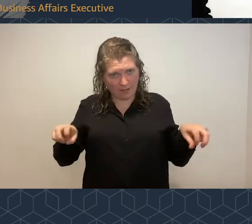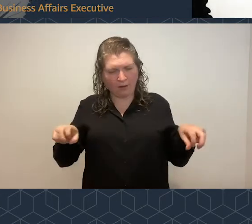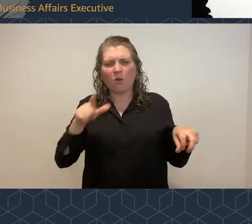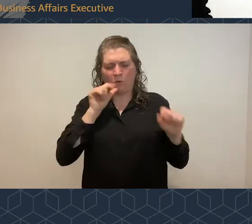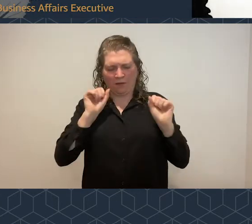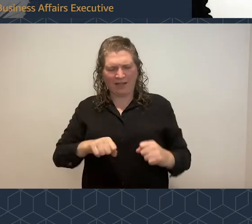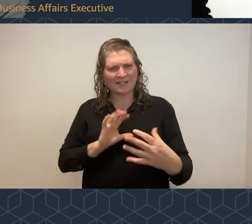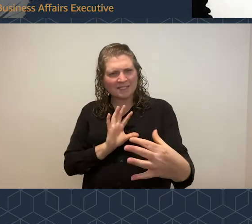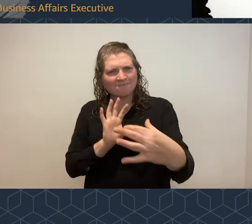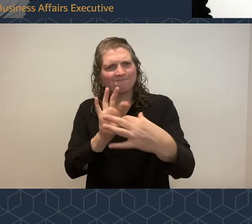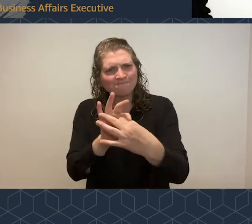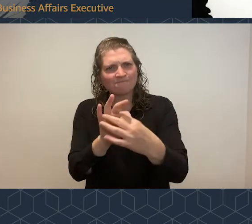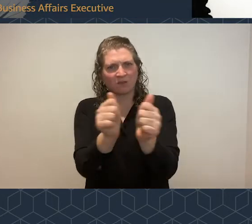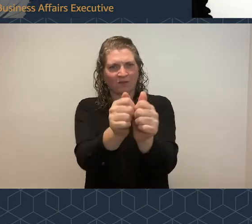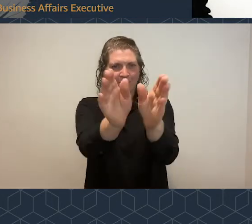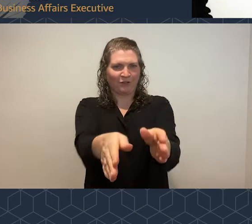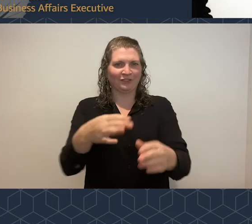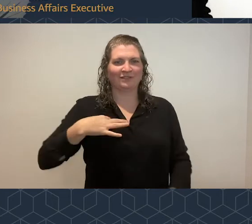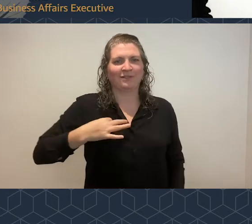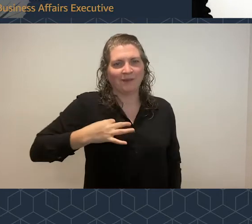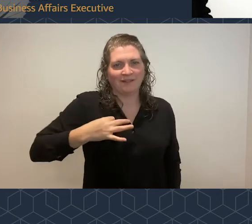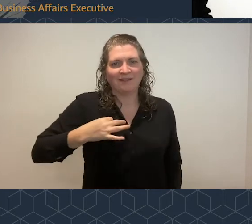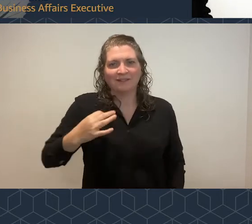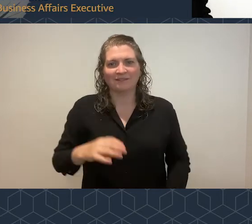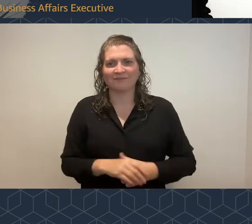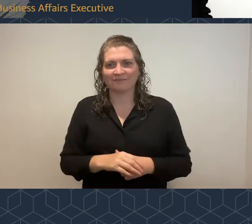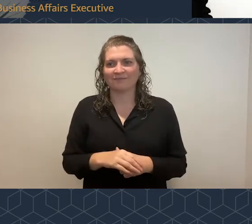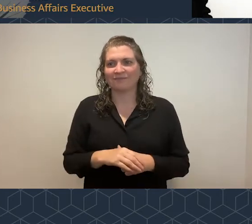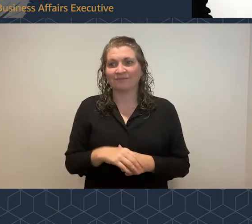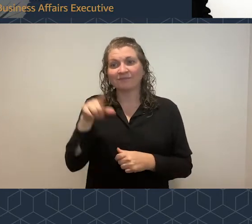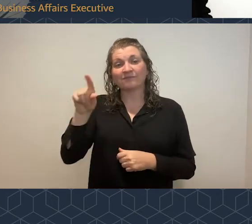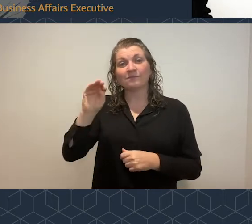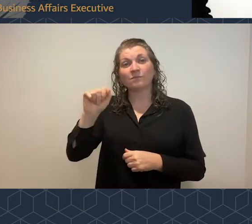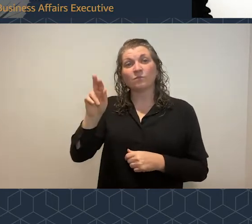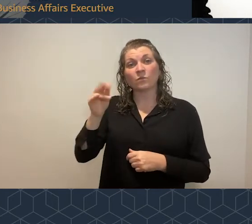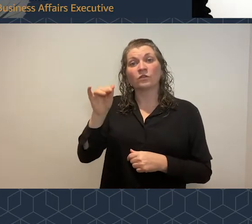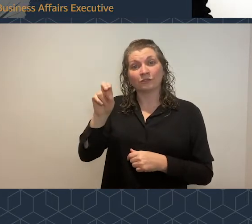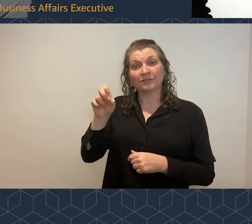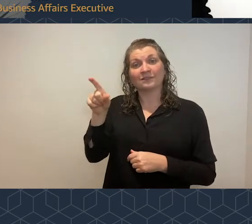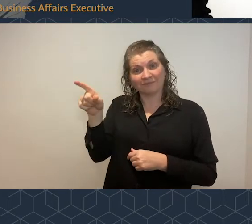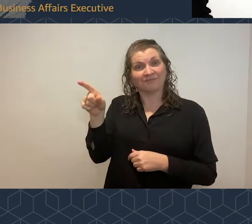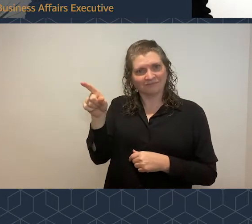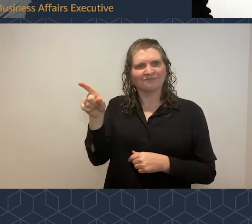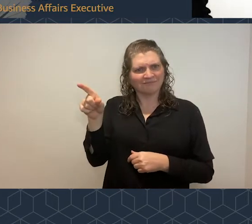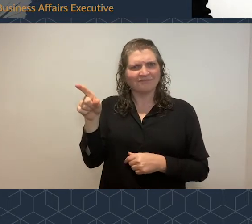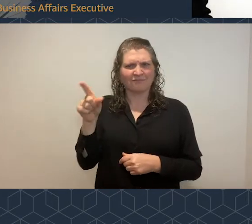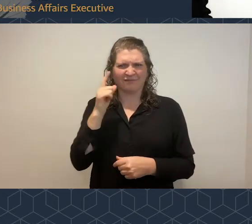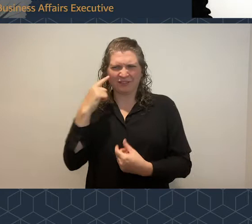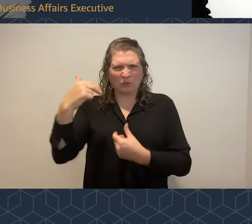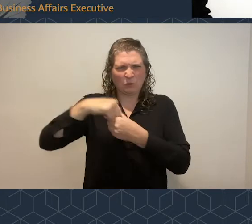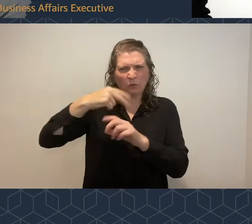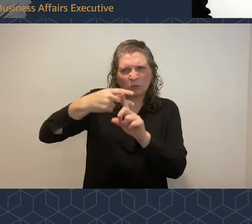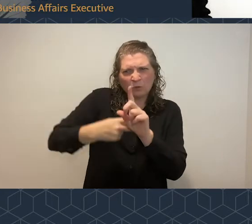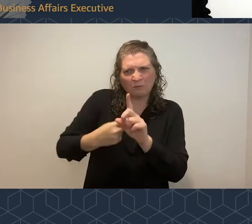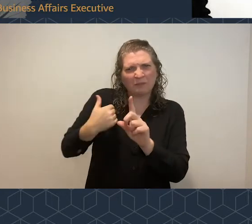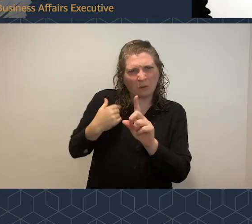really important. Yeah, definitely. I would definitely want to +1 on that. And, Margie, you just joined 2 months ago.